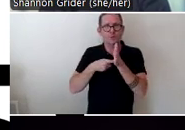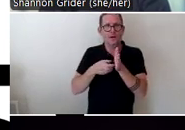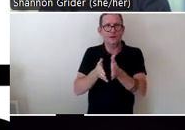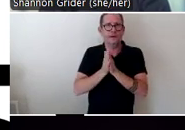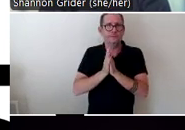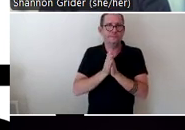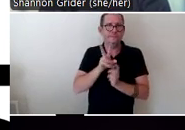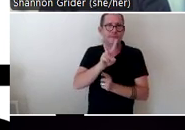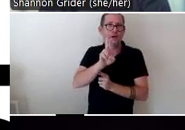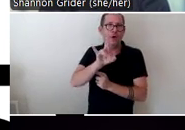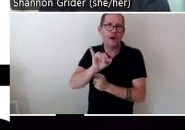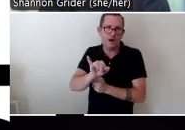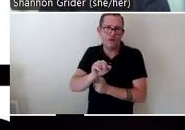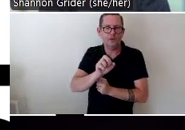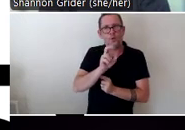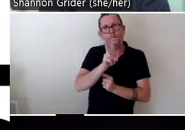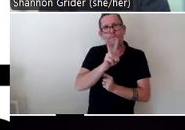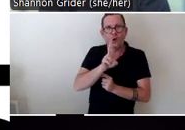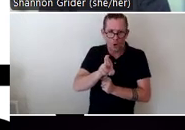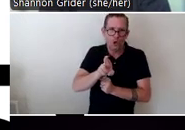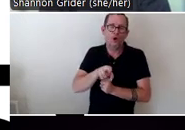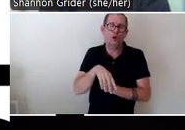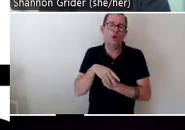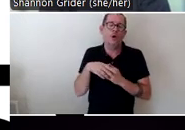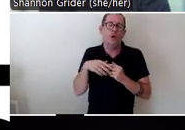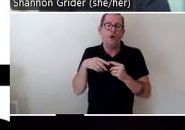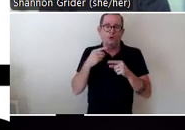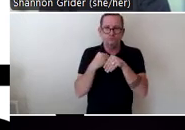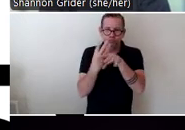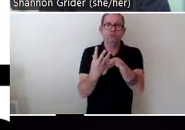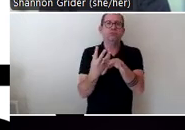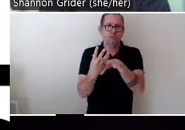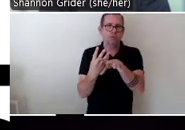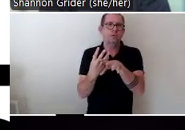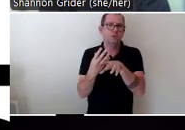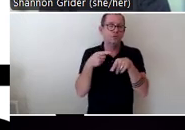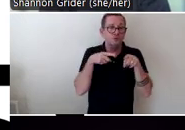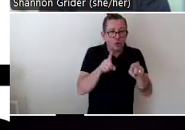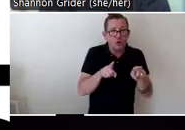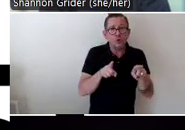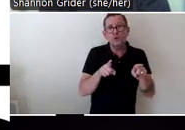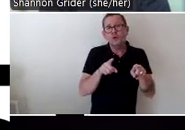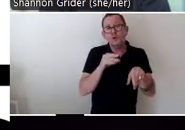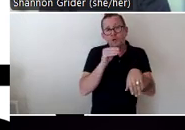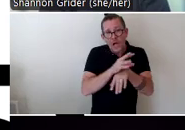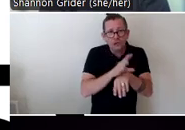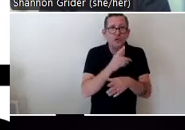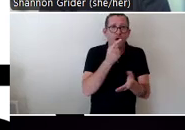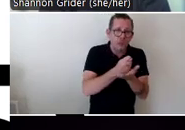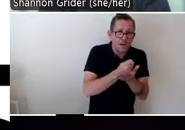COVID. That was, we had the request for video remote interpreters, not in-person interpreters, because